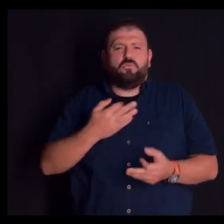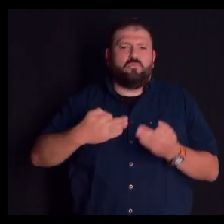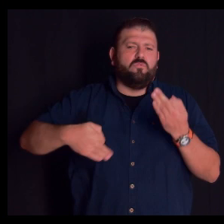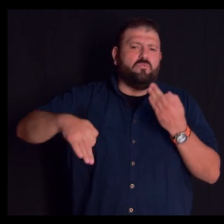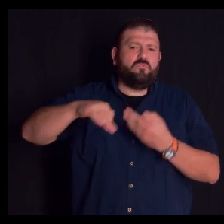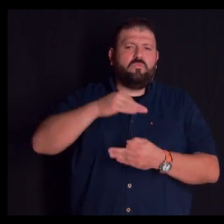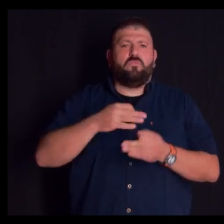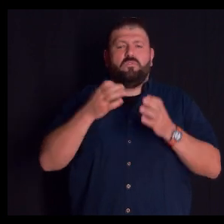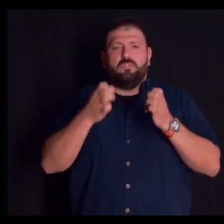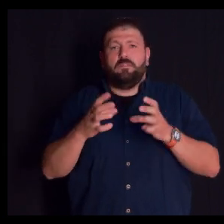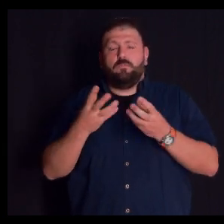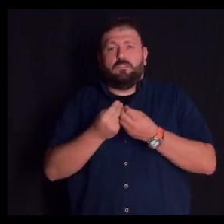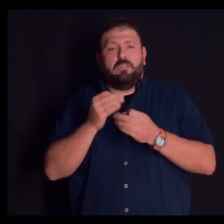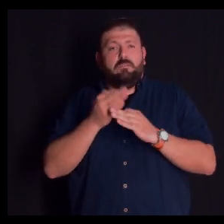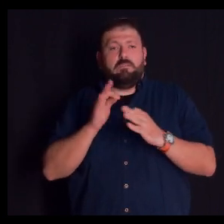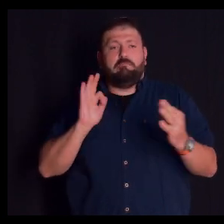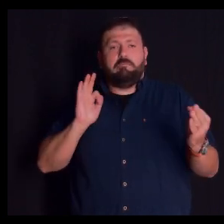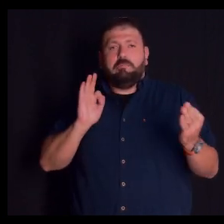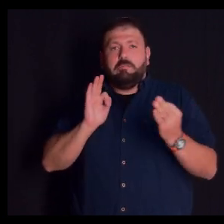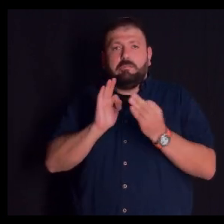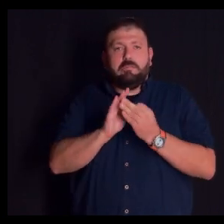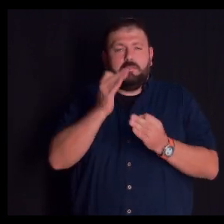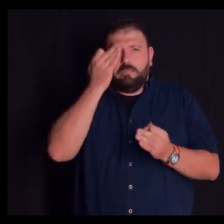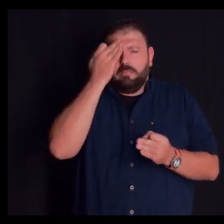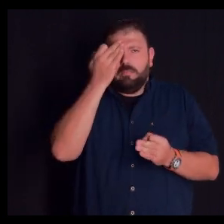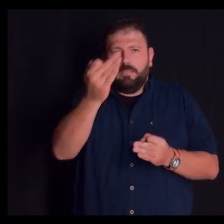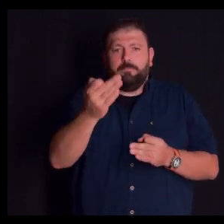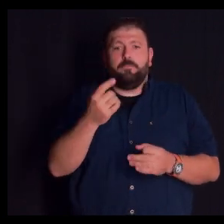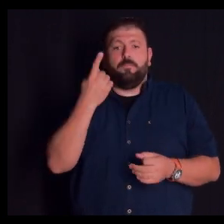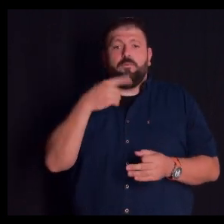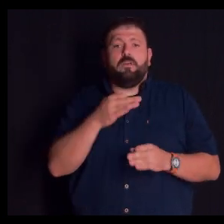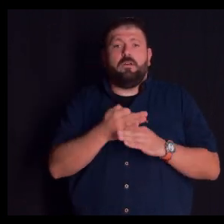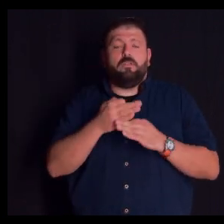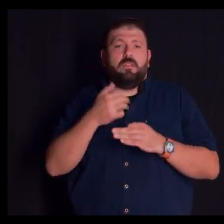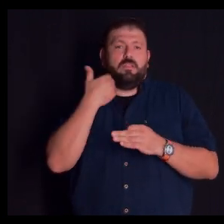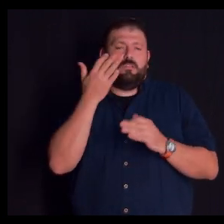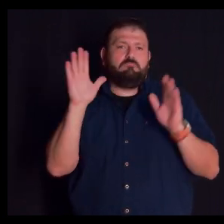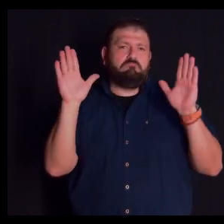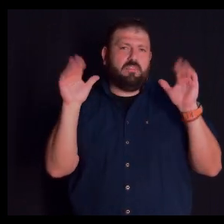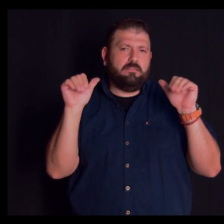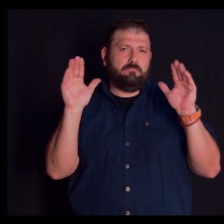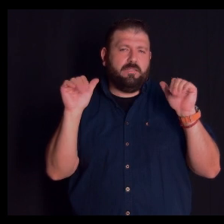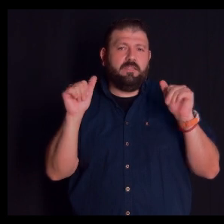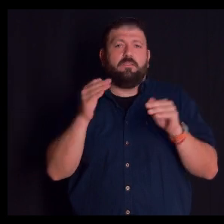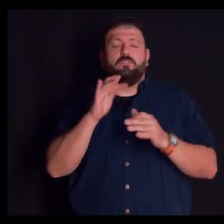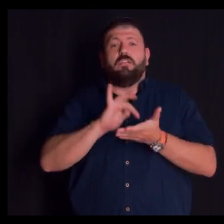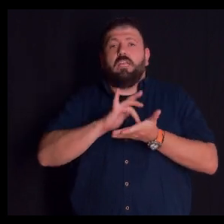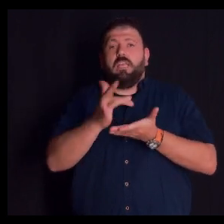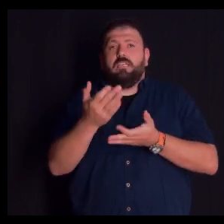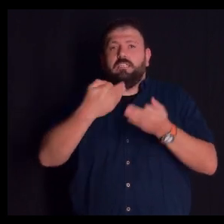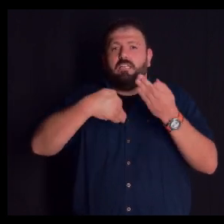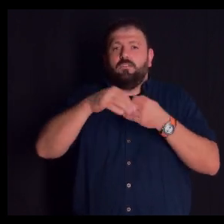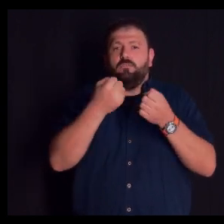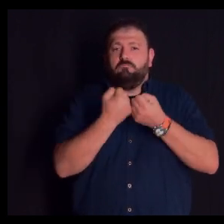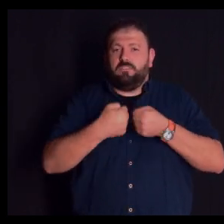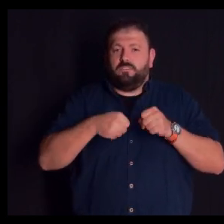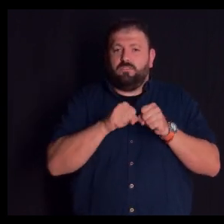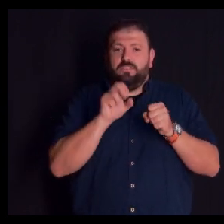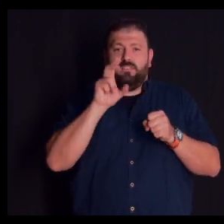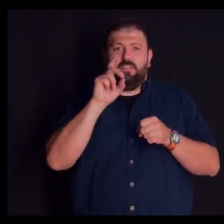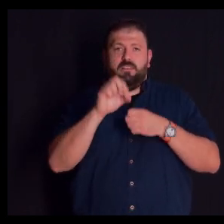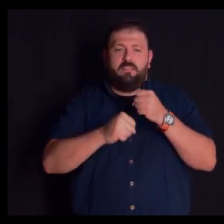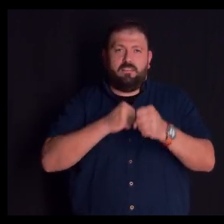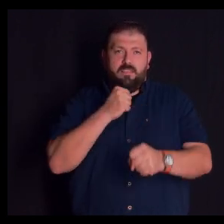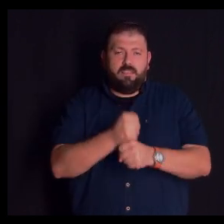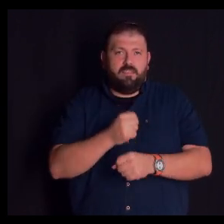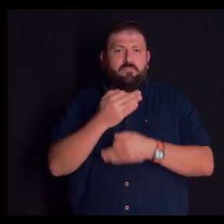I'm very pleased we are short in time. And just before closing, thanks to my